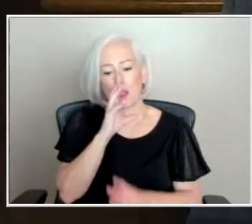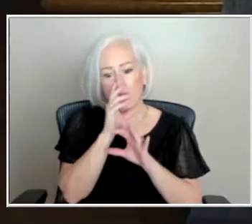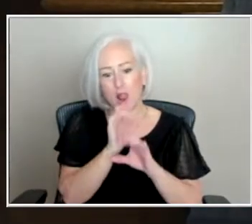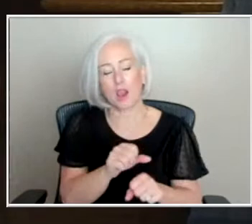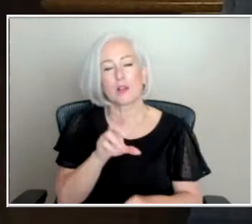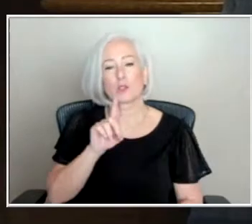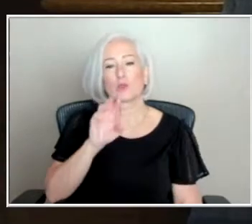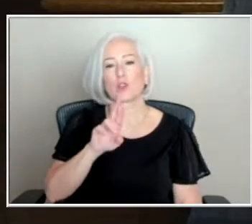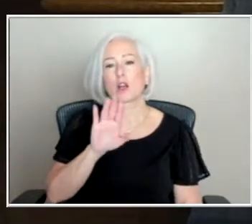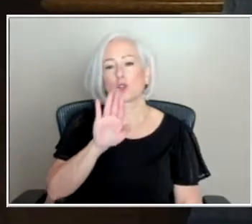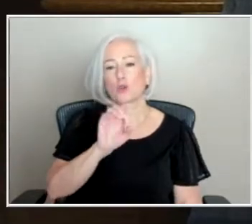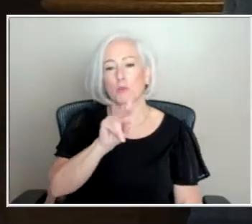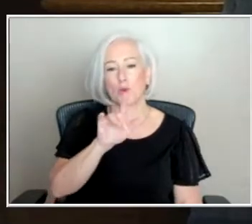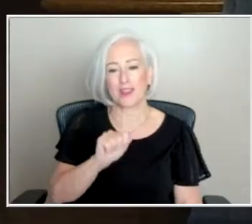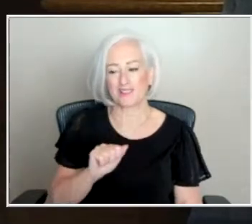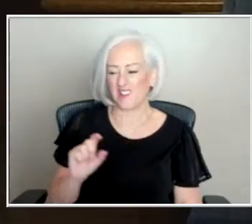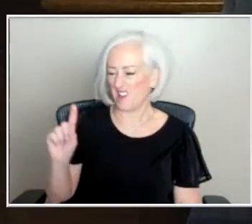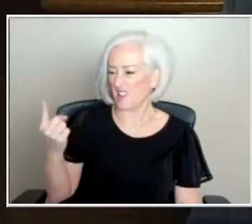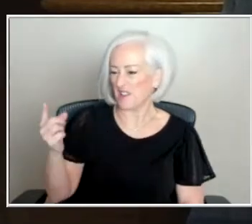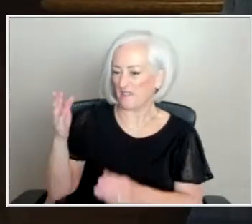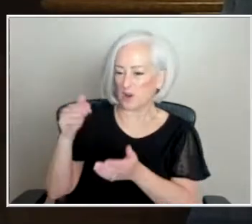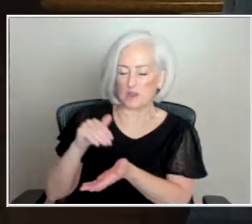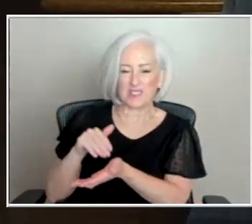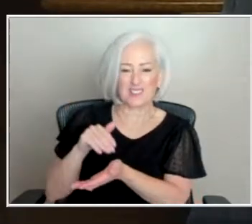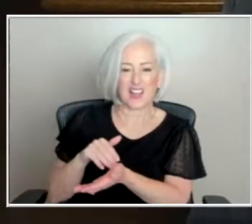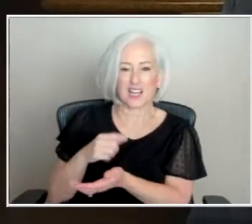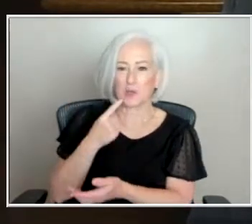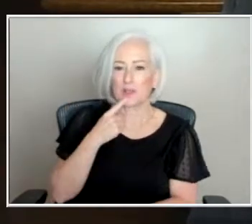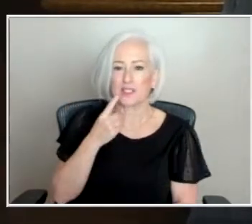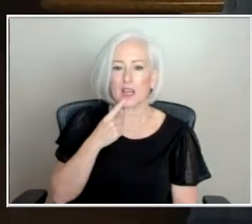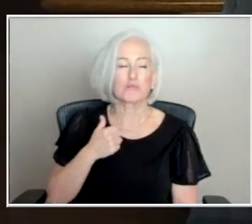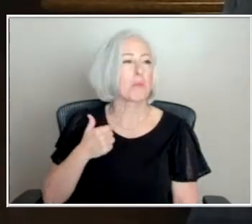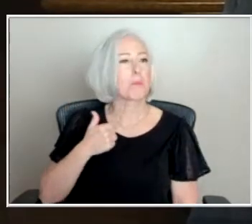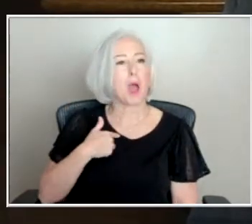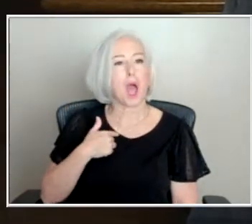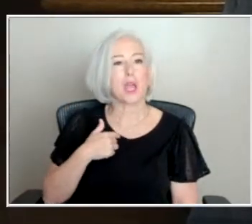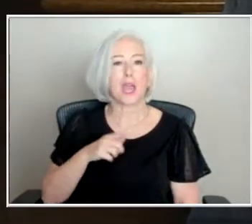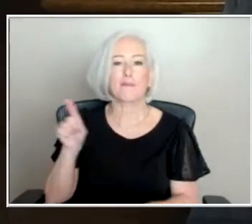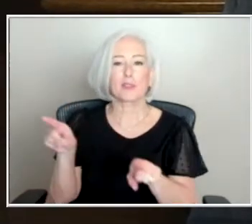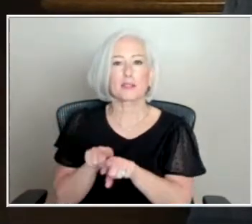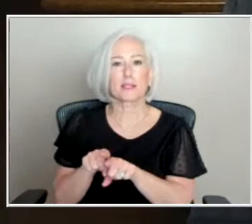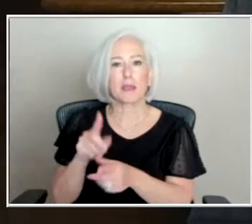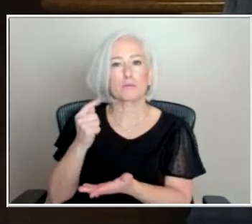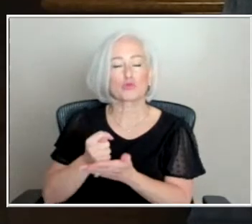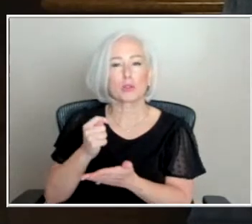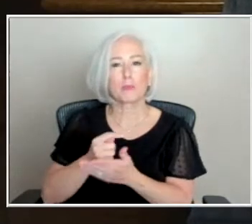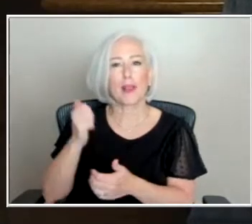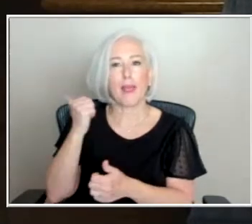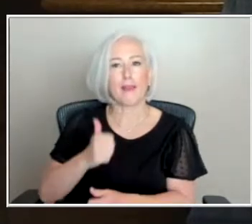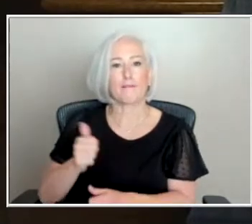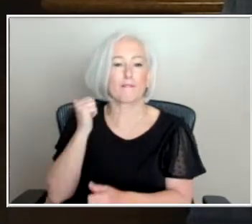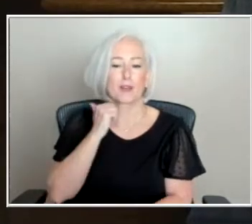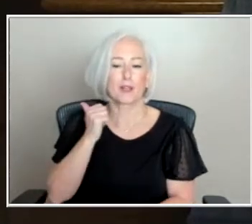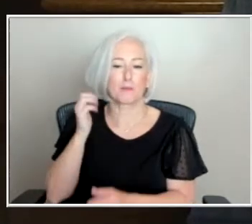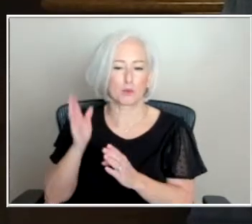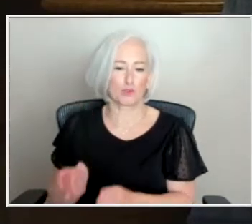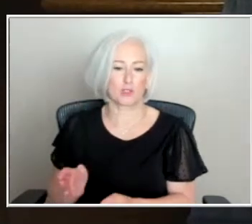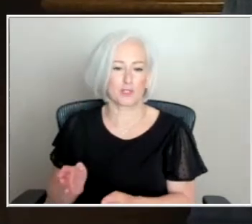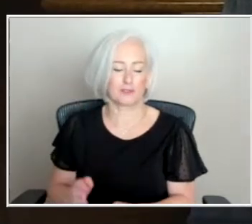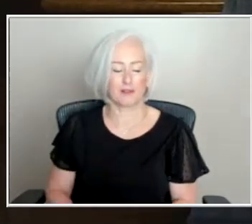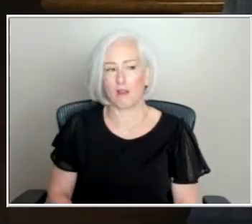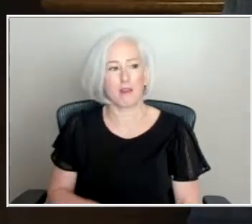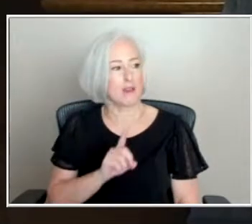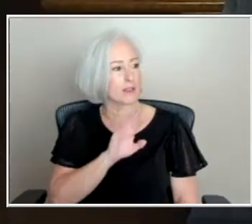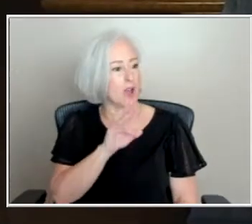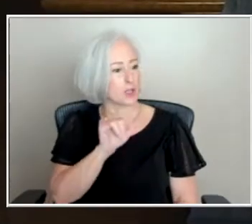Baranda. The first oncologist we talked to said he had a set algorithm for every patient. Dr. Baranda said, we're going to go ahead and we're going to alter